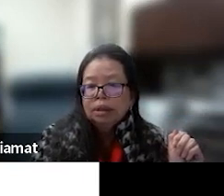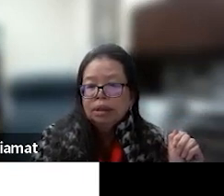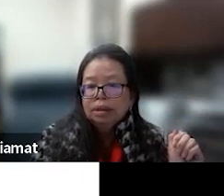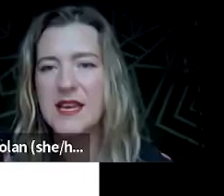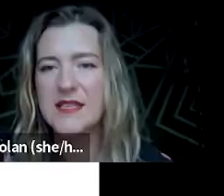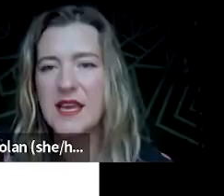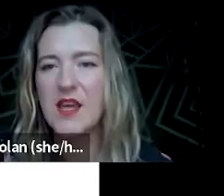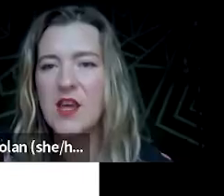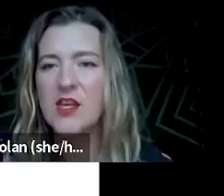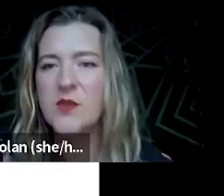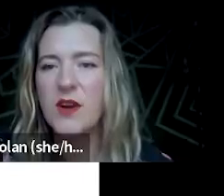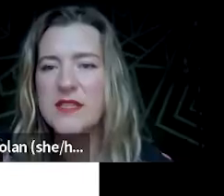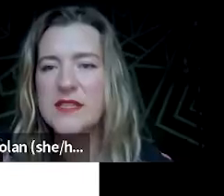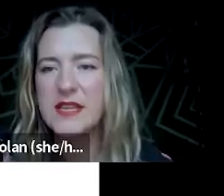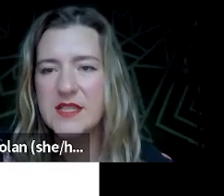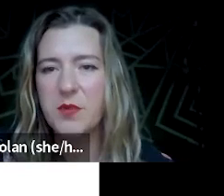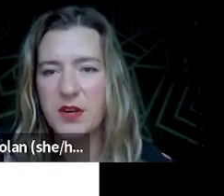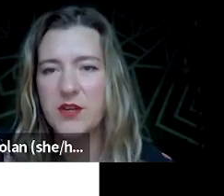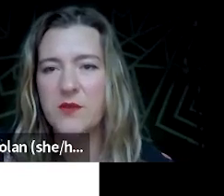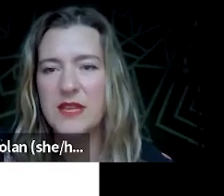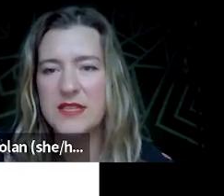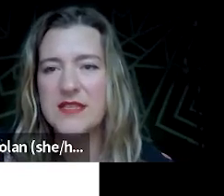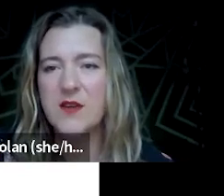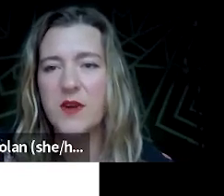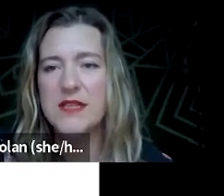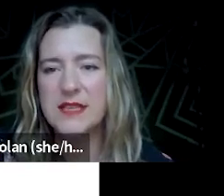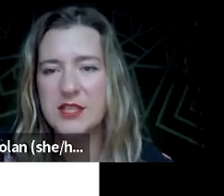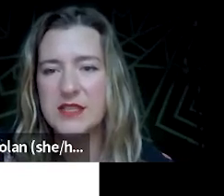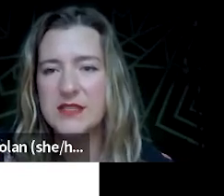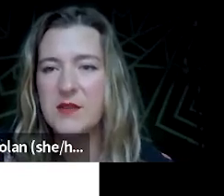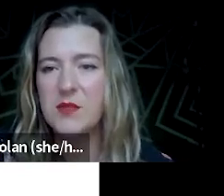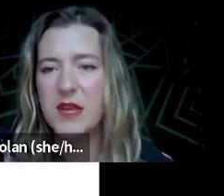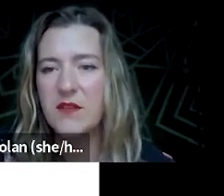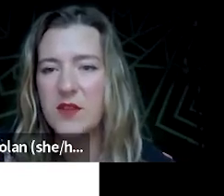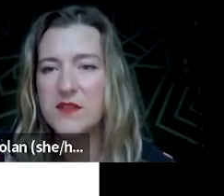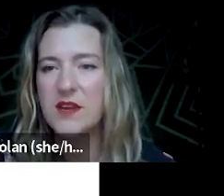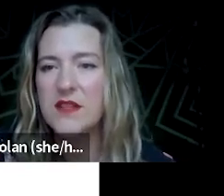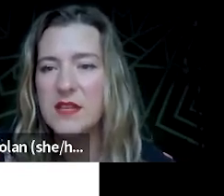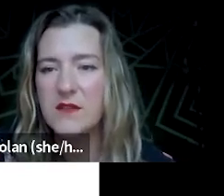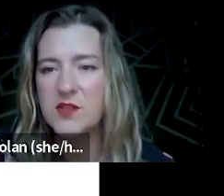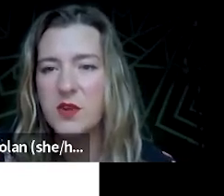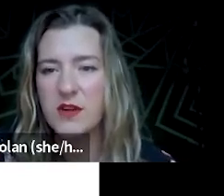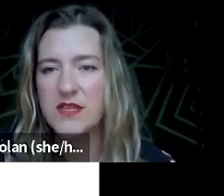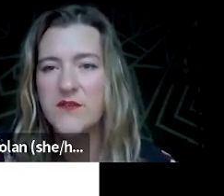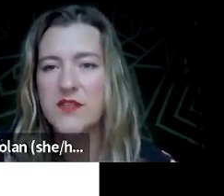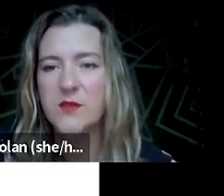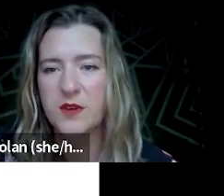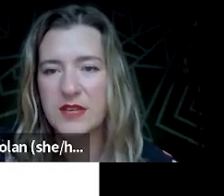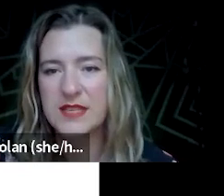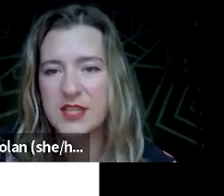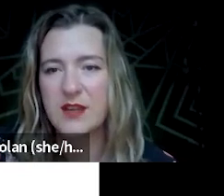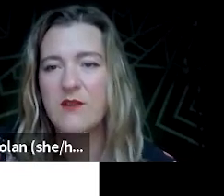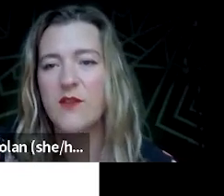Okay, Cindy is asking, do artists need to partner with existing organizations? I'm a bit confused on the individual artist